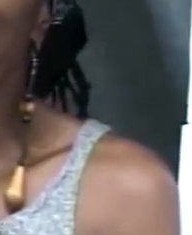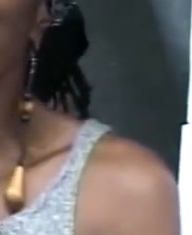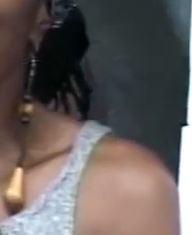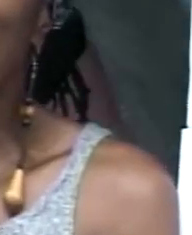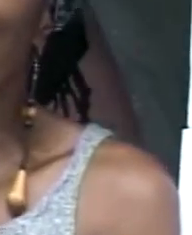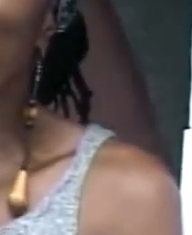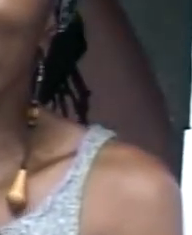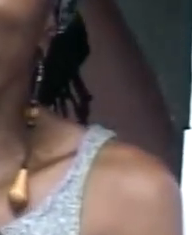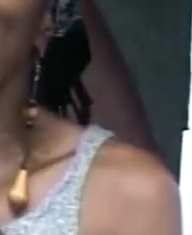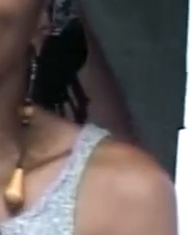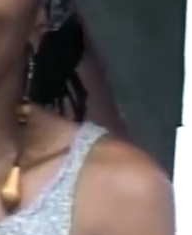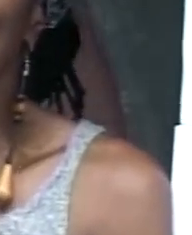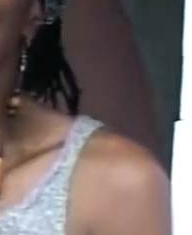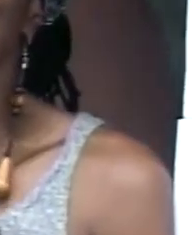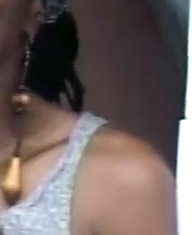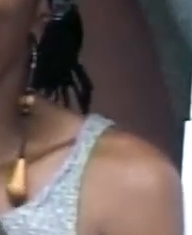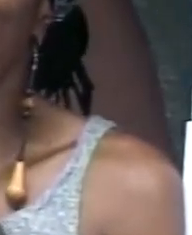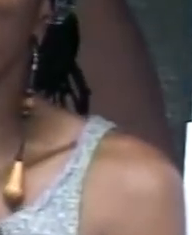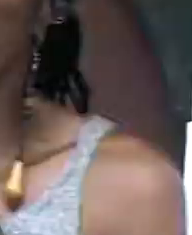from, but I knew it was close.